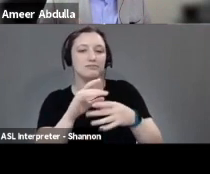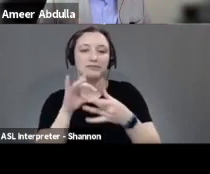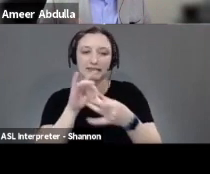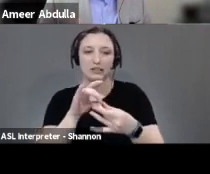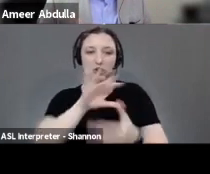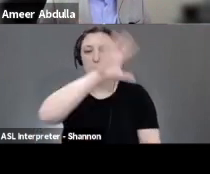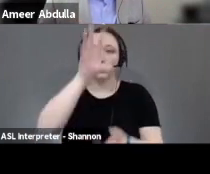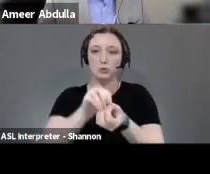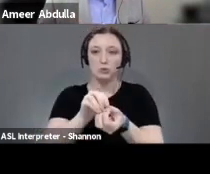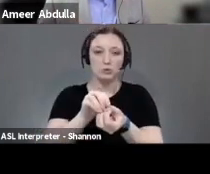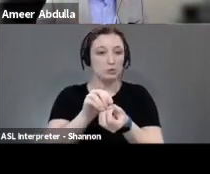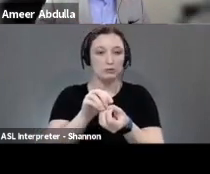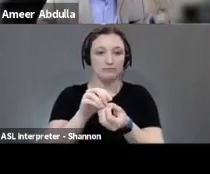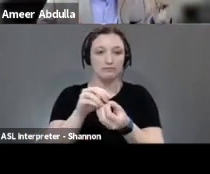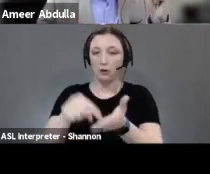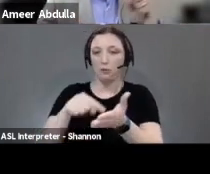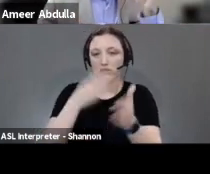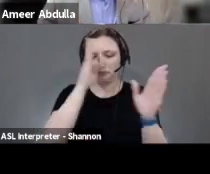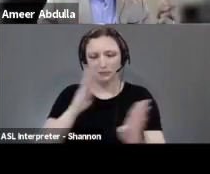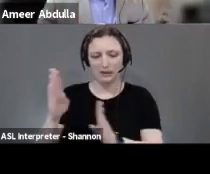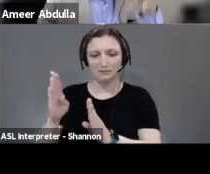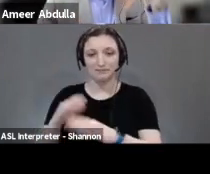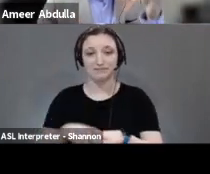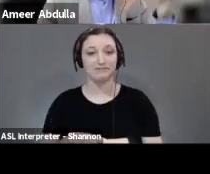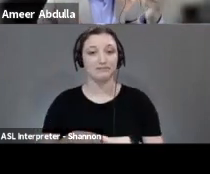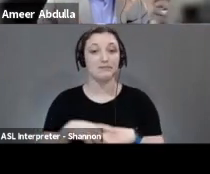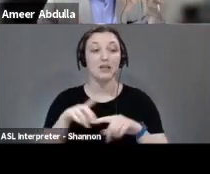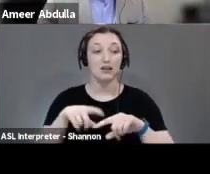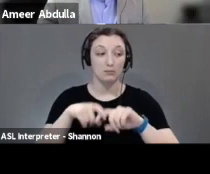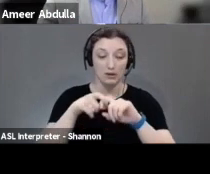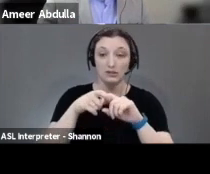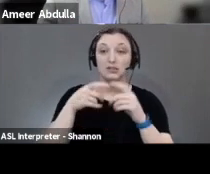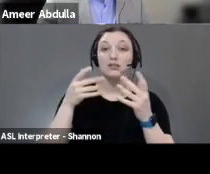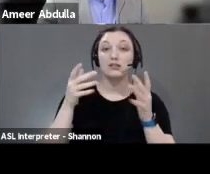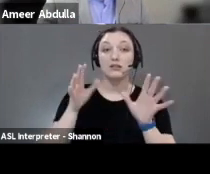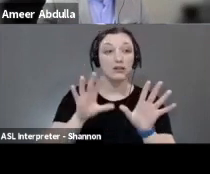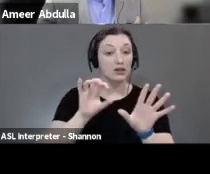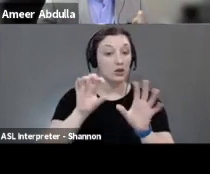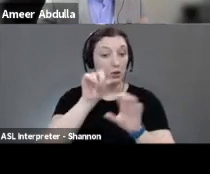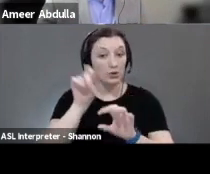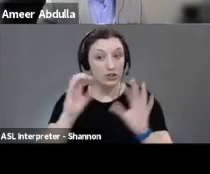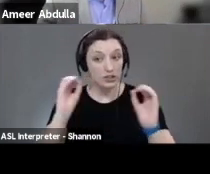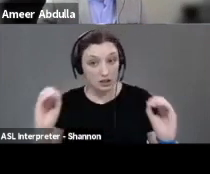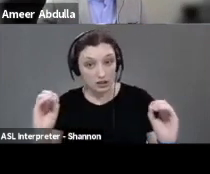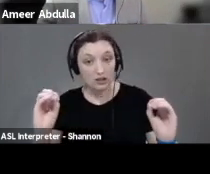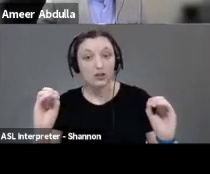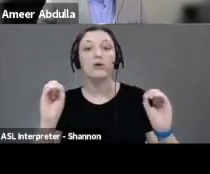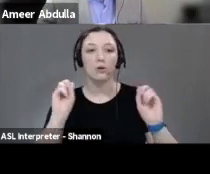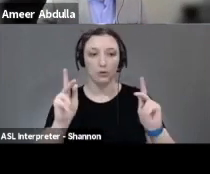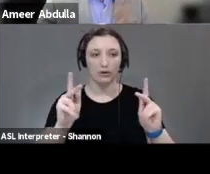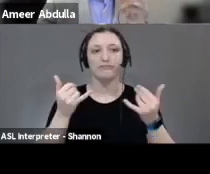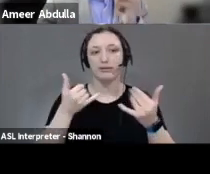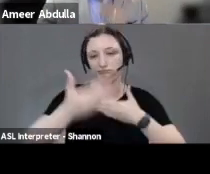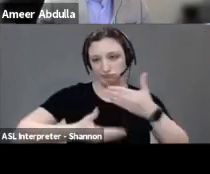Pause on that one. Any questions? And then I'll start diving deeper now into each compensation option and some practical considerations to think